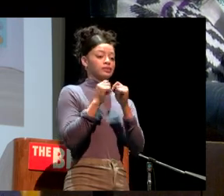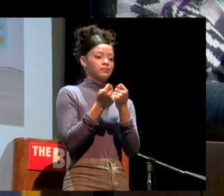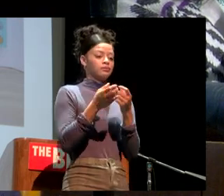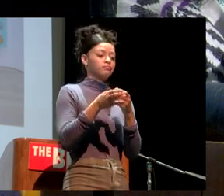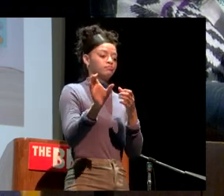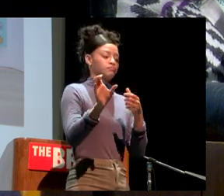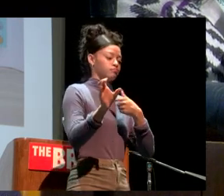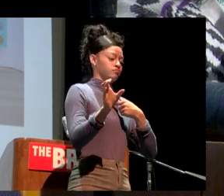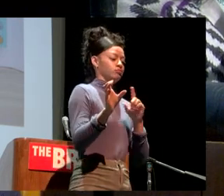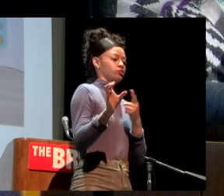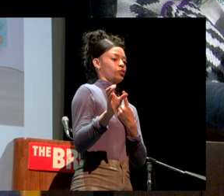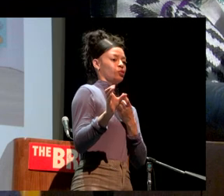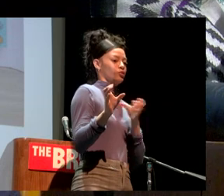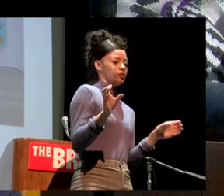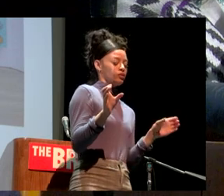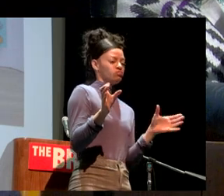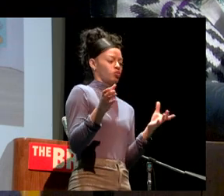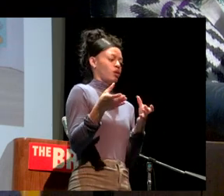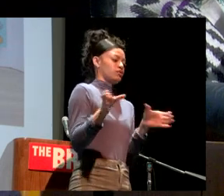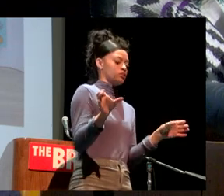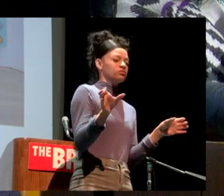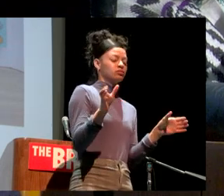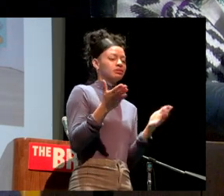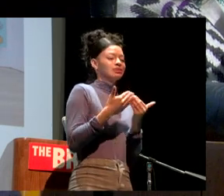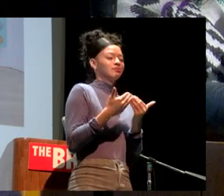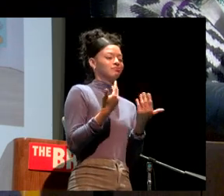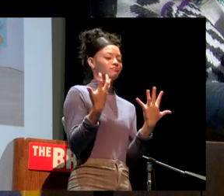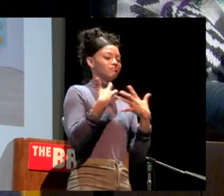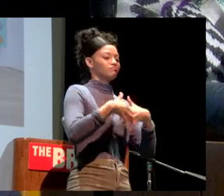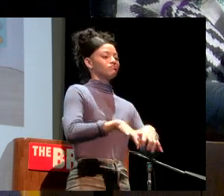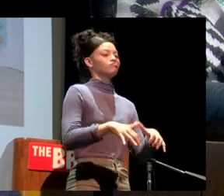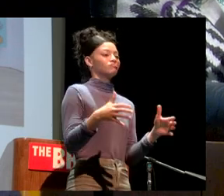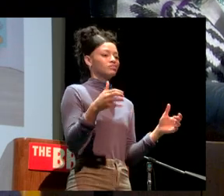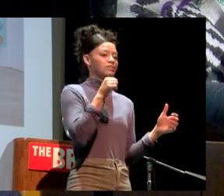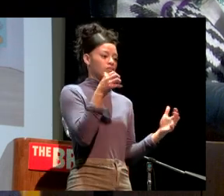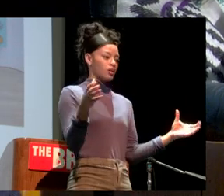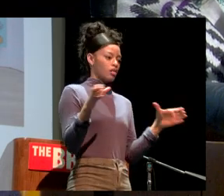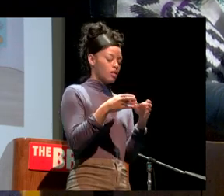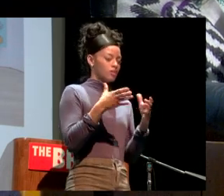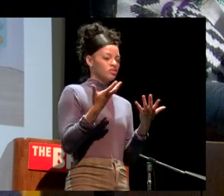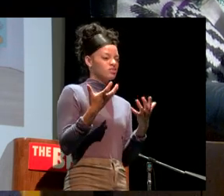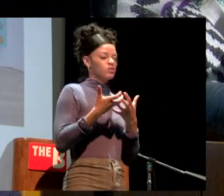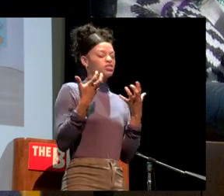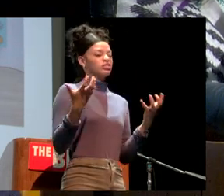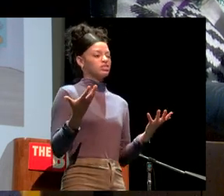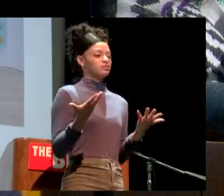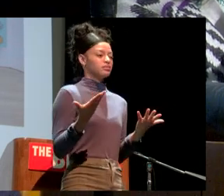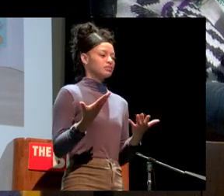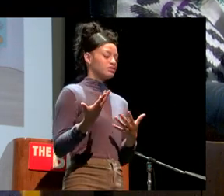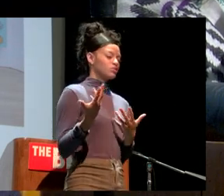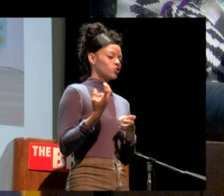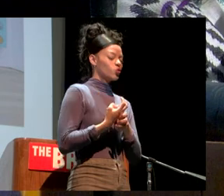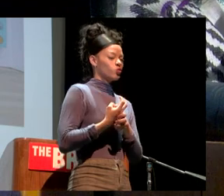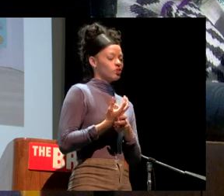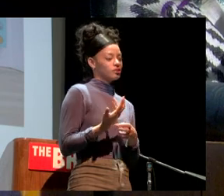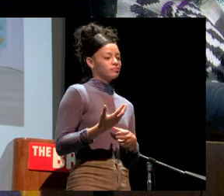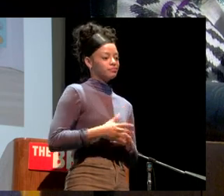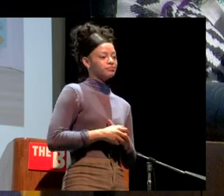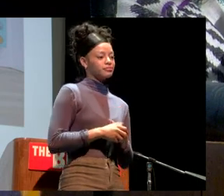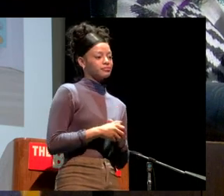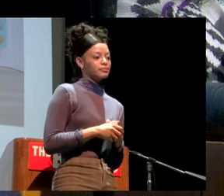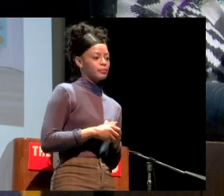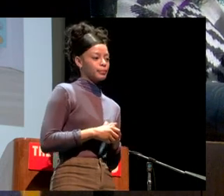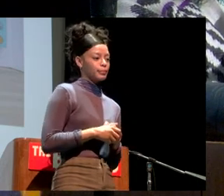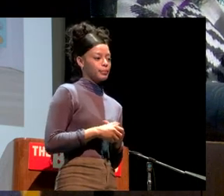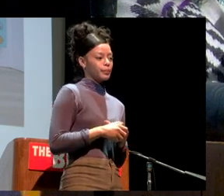me even more about different terminologies. So it's the world that I'm really not yet completely understanding, of course,